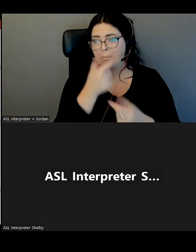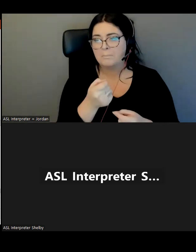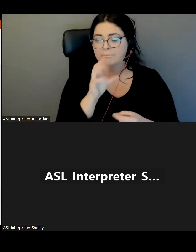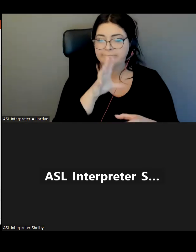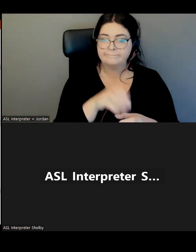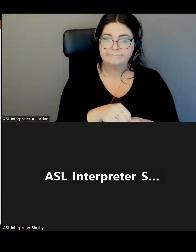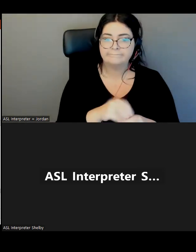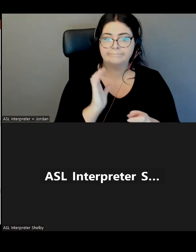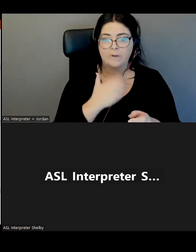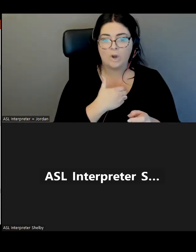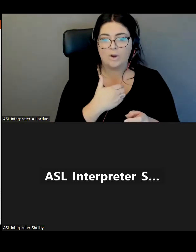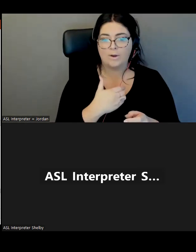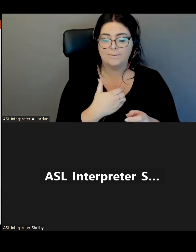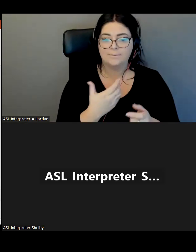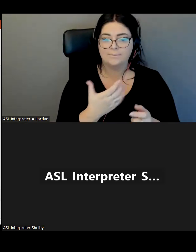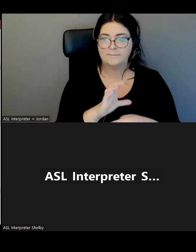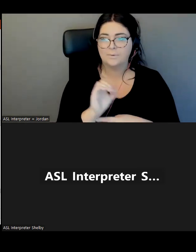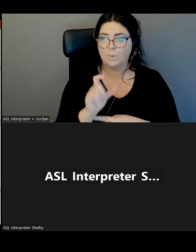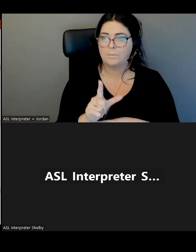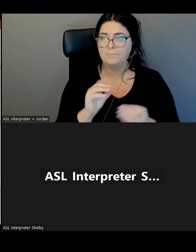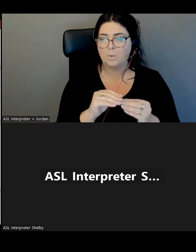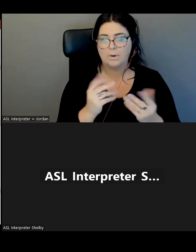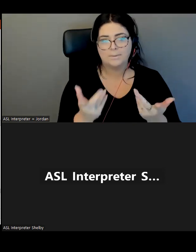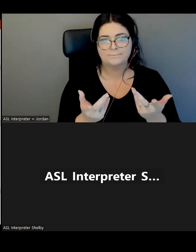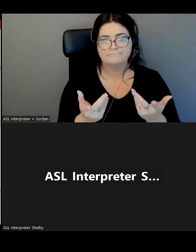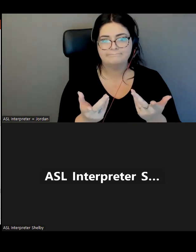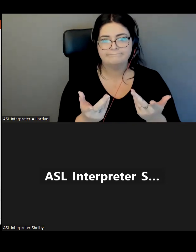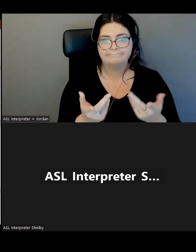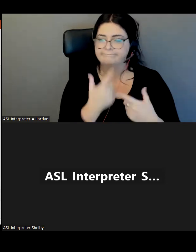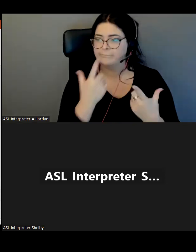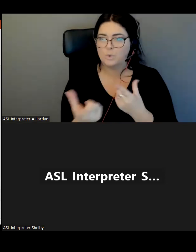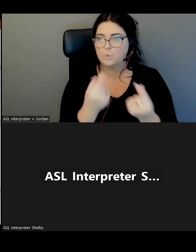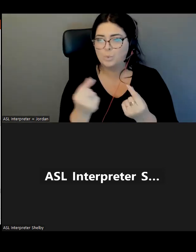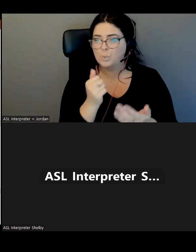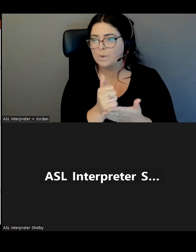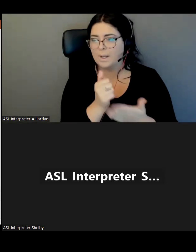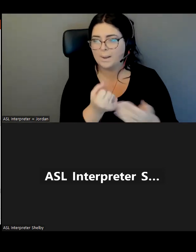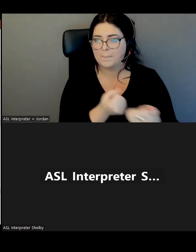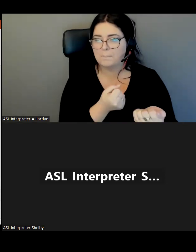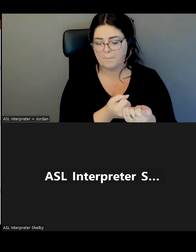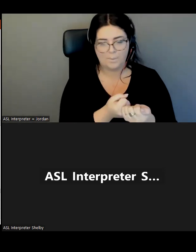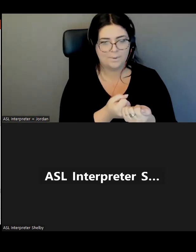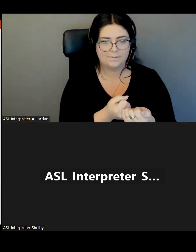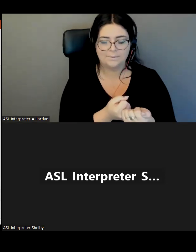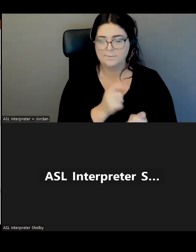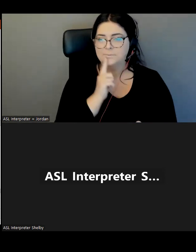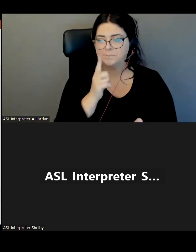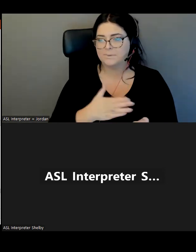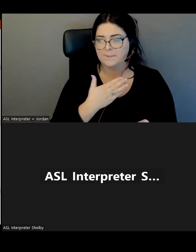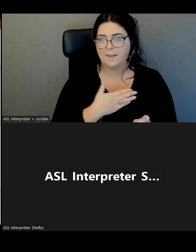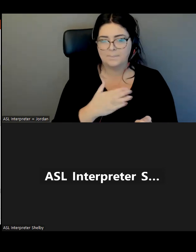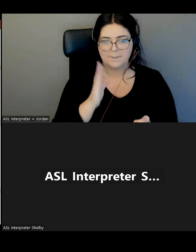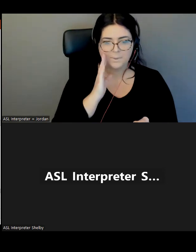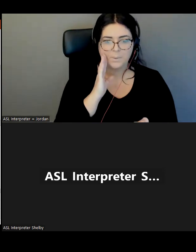of our coalition in a more, hands-on capacity. We'd be certainly happy to hear